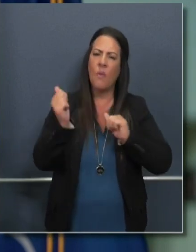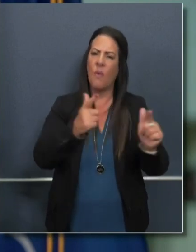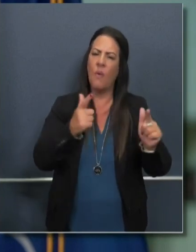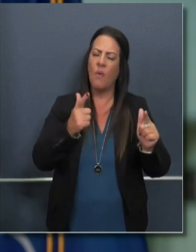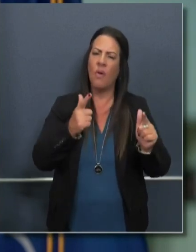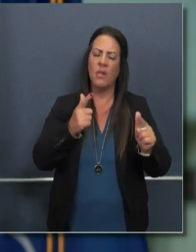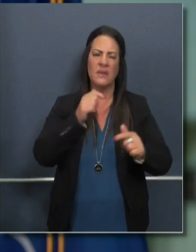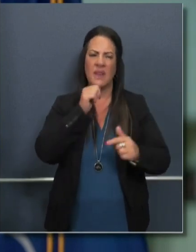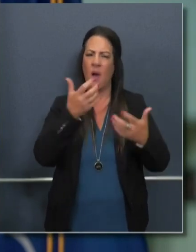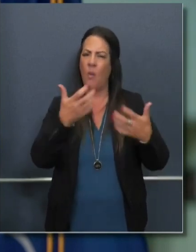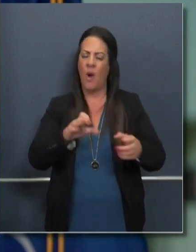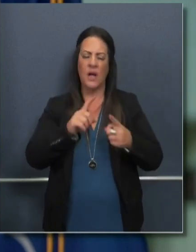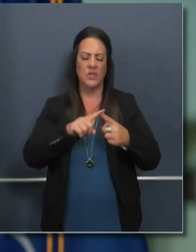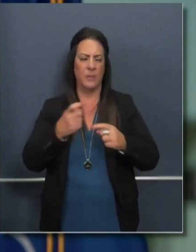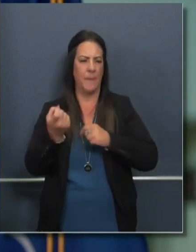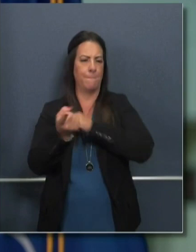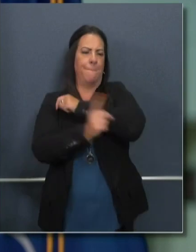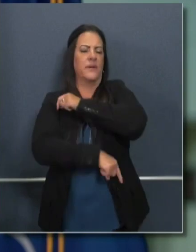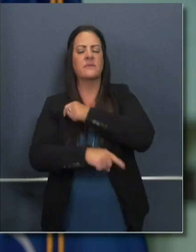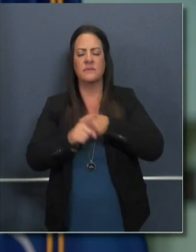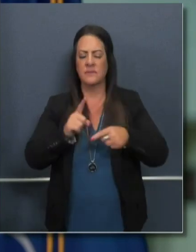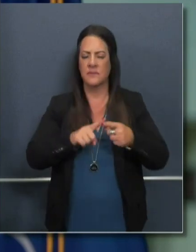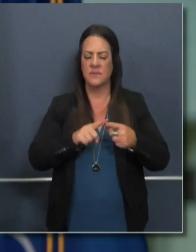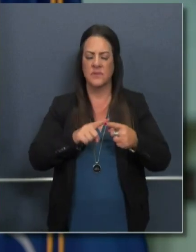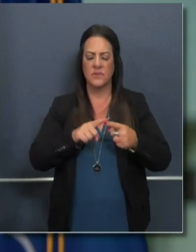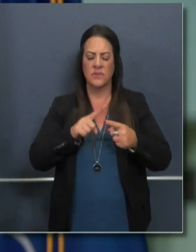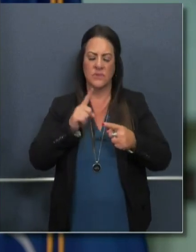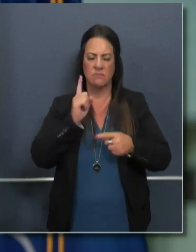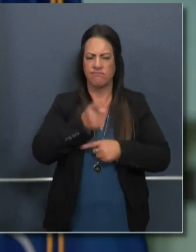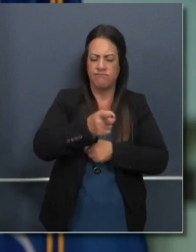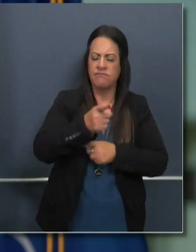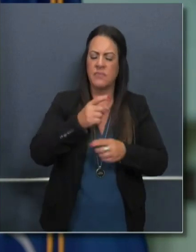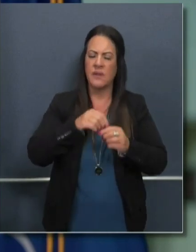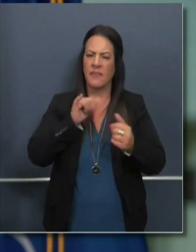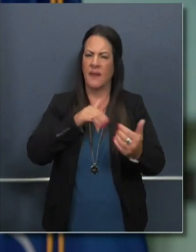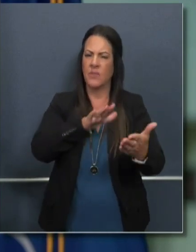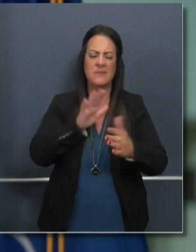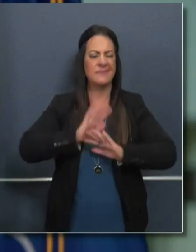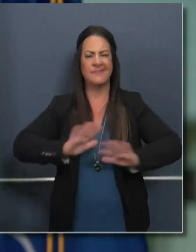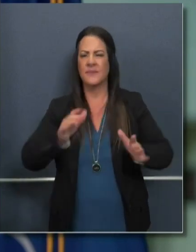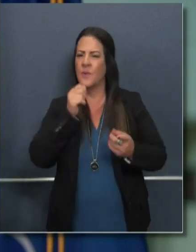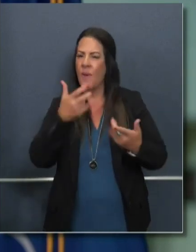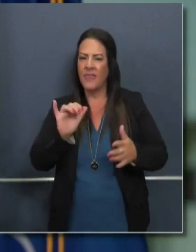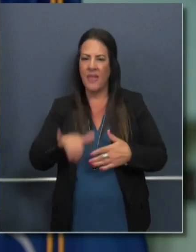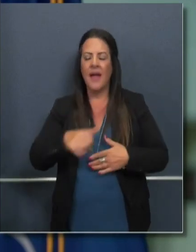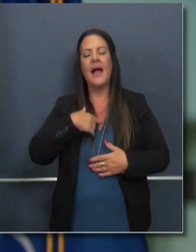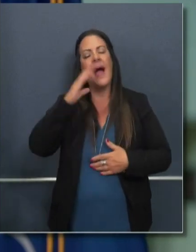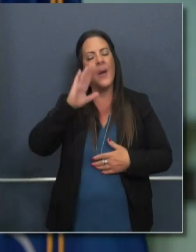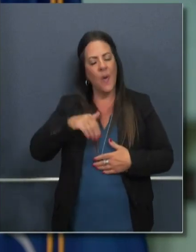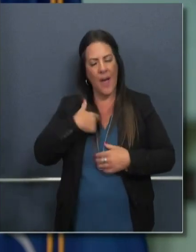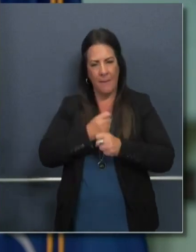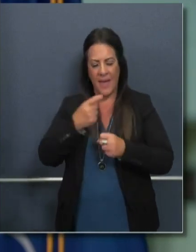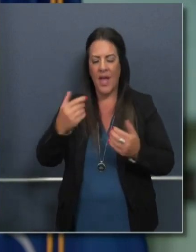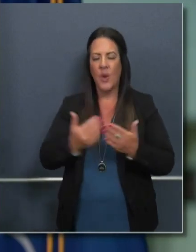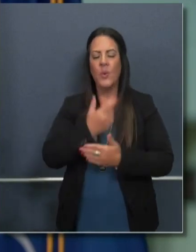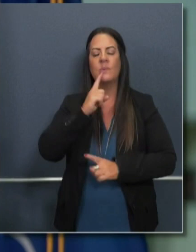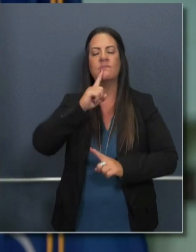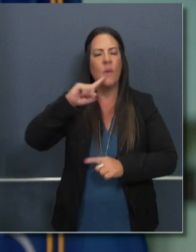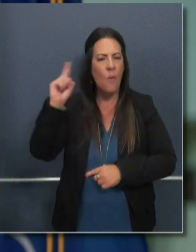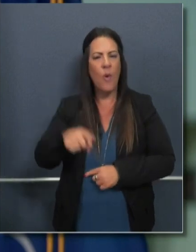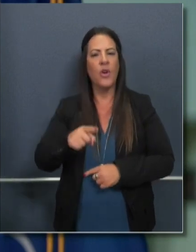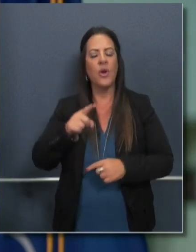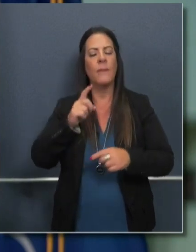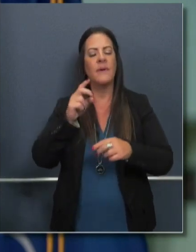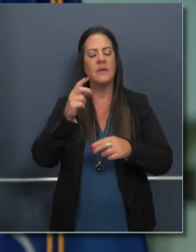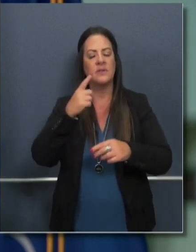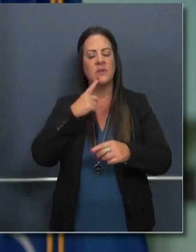not a punitive approach. And so I recognize this is a new mandate, and I recognize the difficulty of